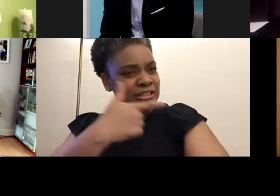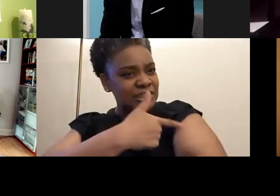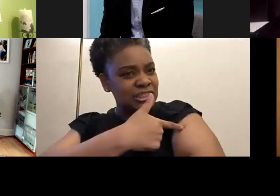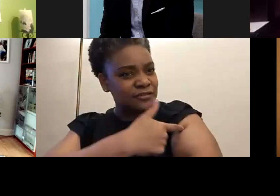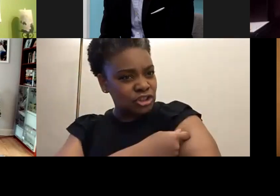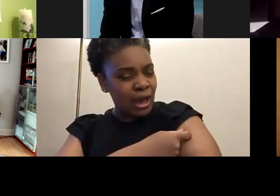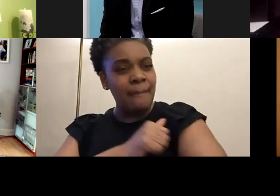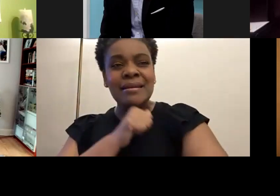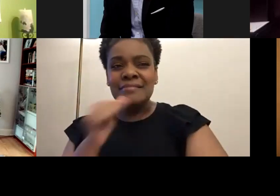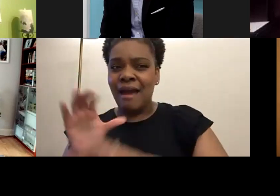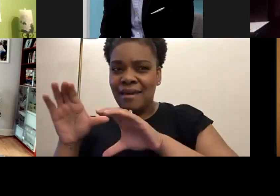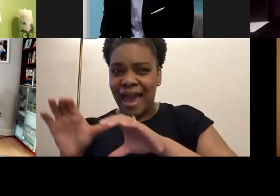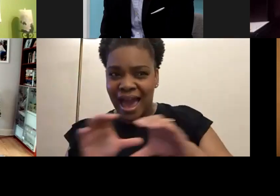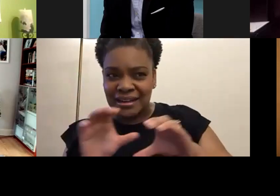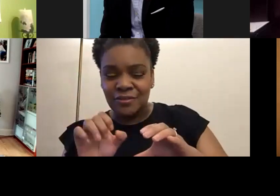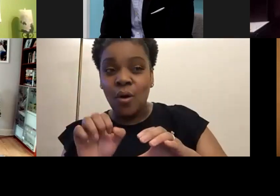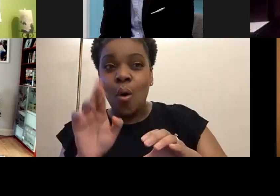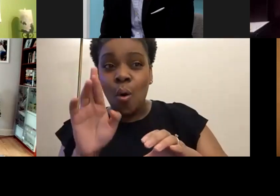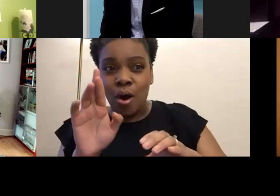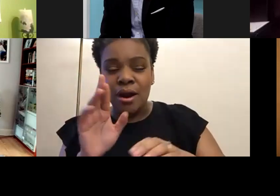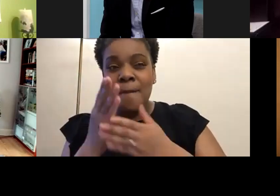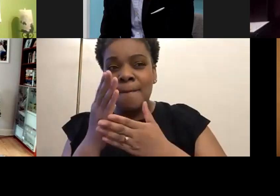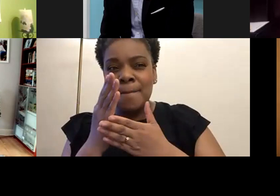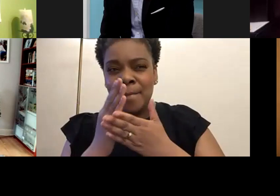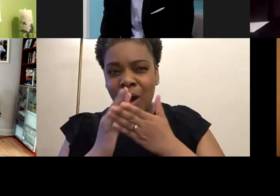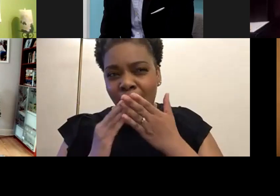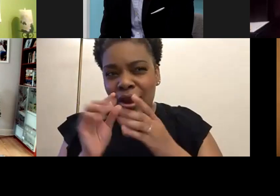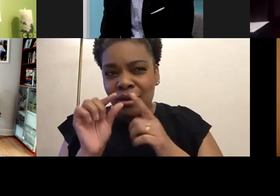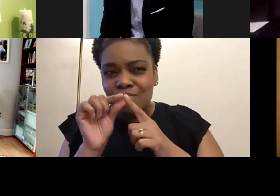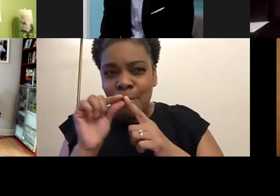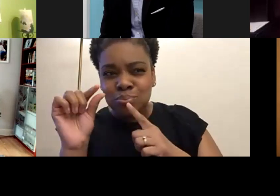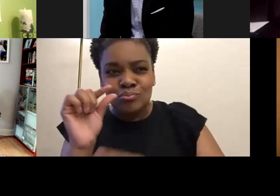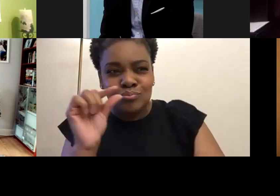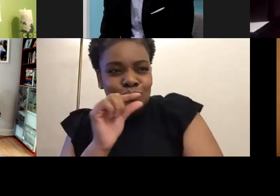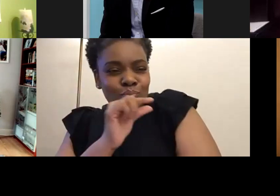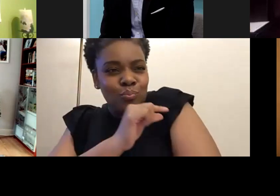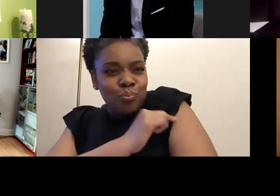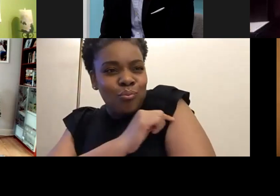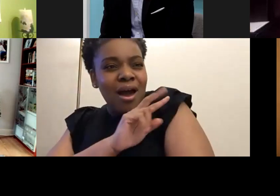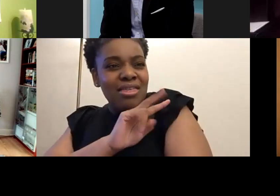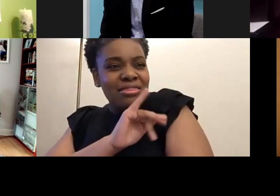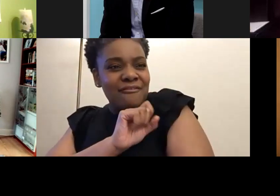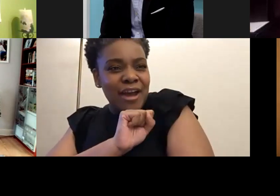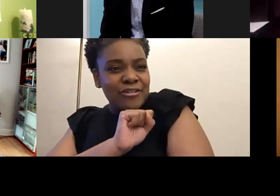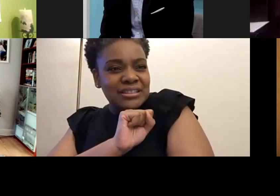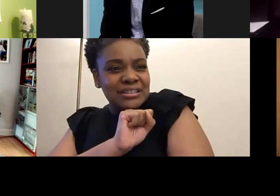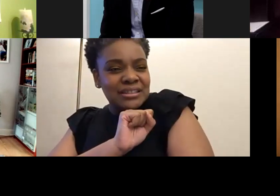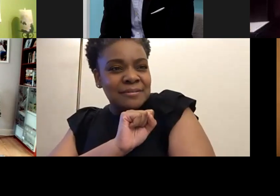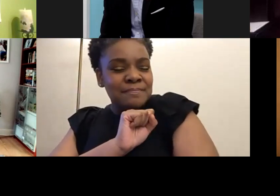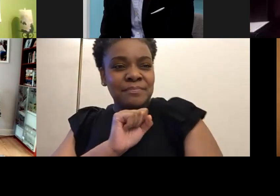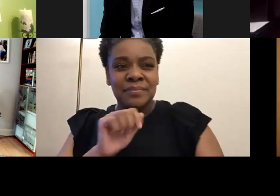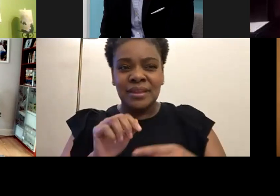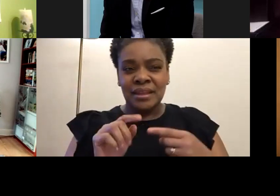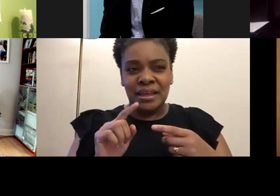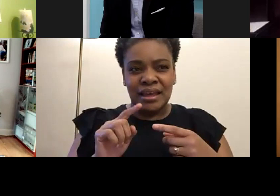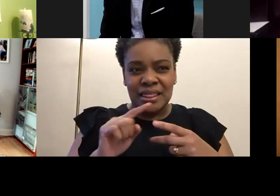part of a virus, and people are afraid they can get the virus from the vaccine. That is not the case whatsoever with these mRNA vaccines. All it